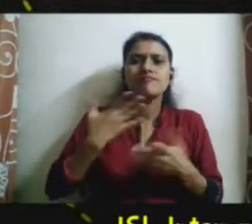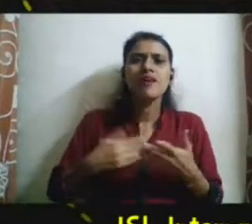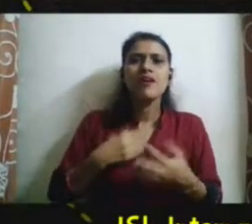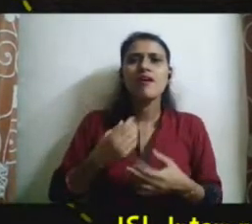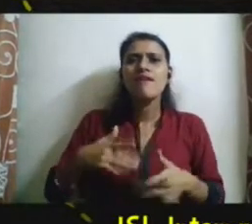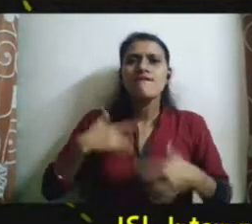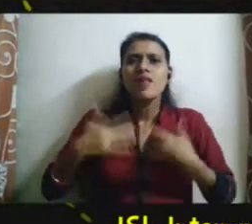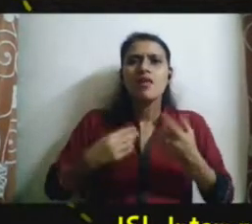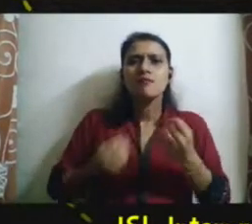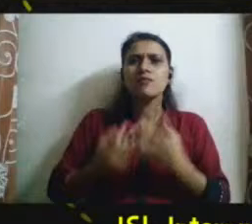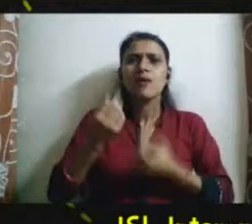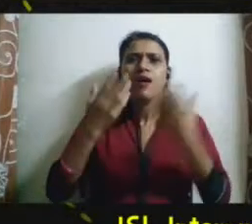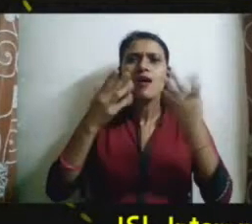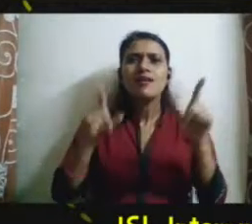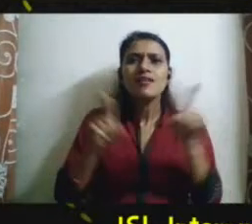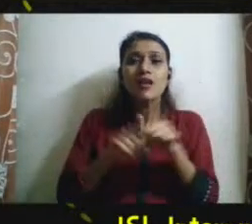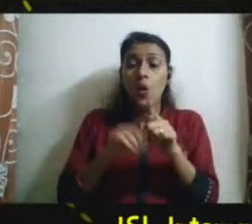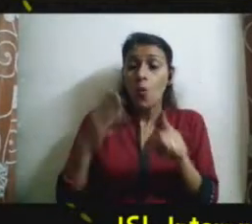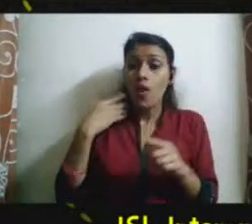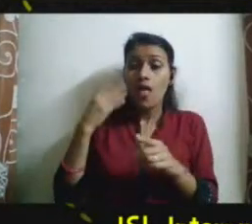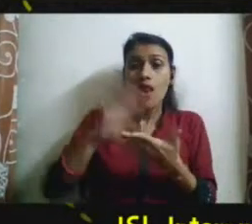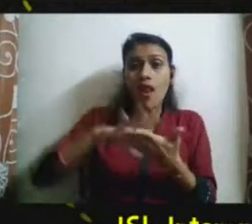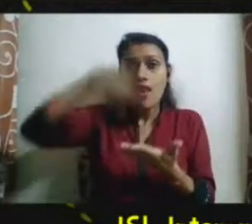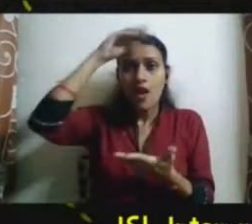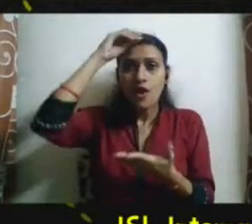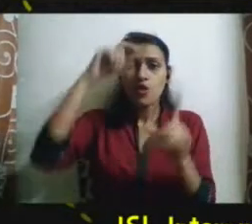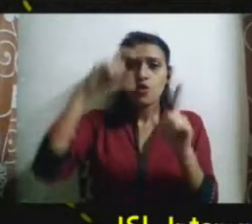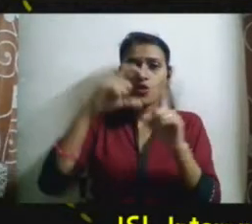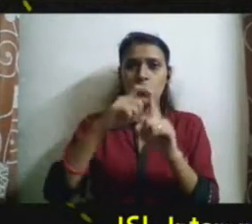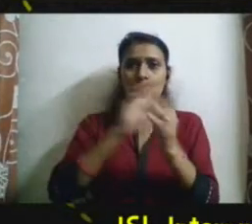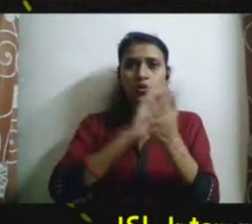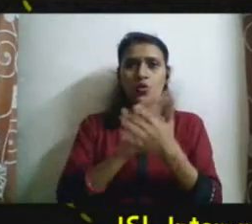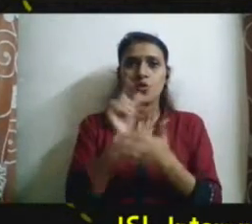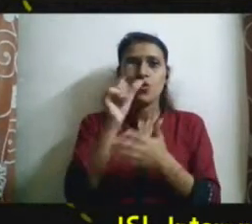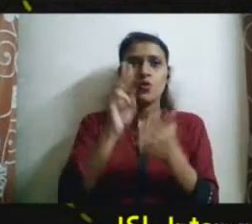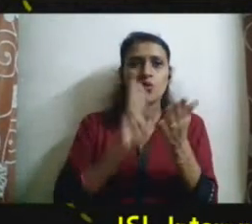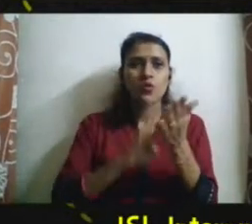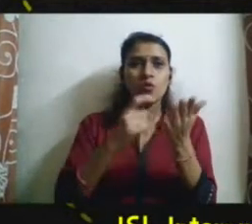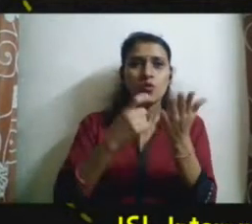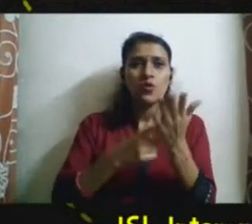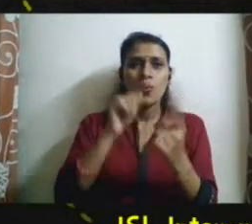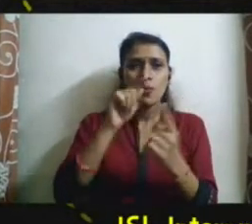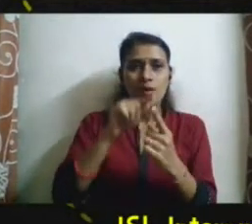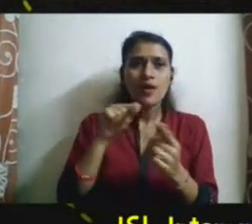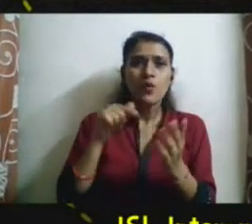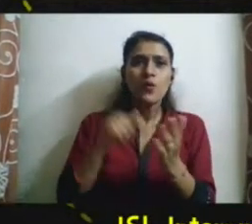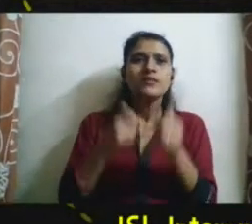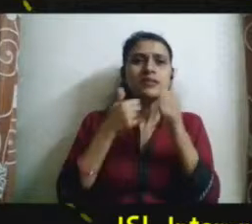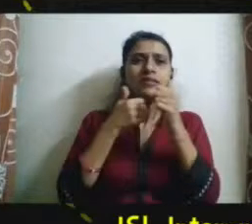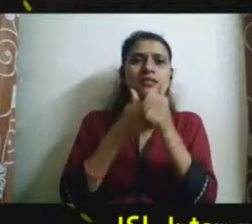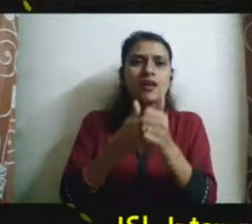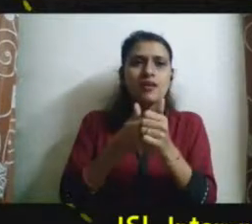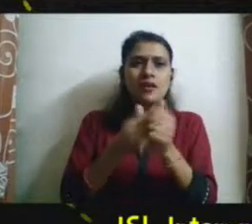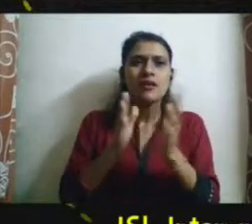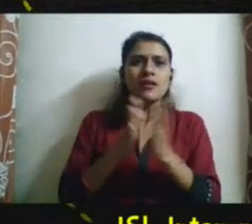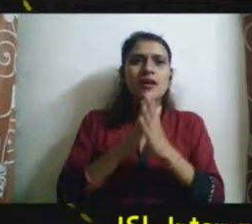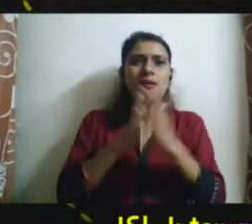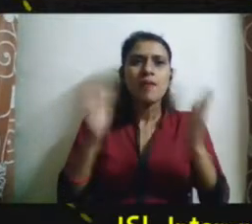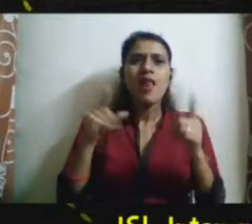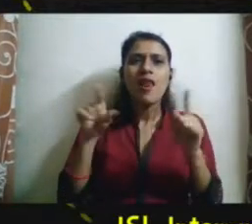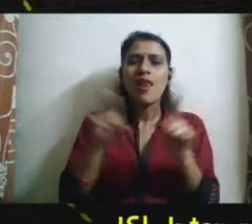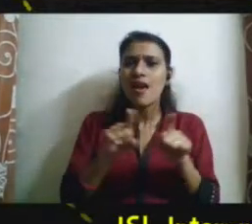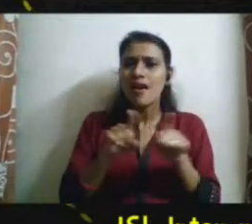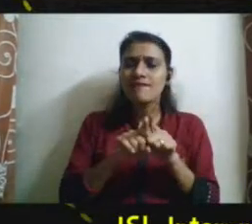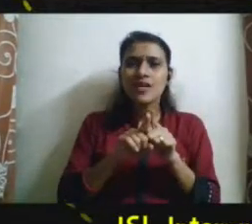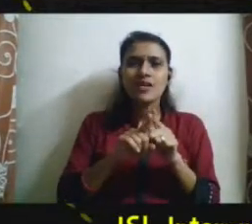When I was learning Tumri, which is considered largely a kind of